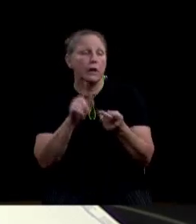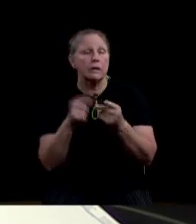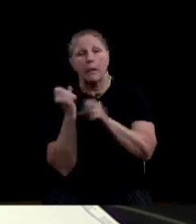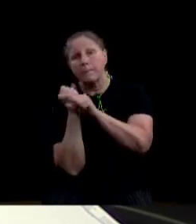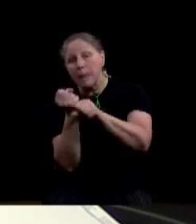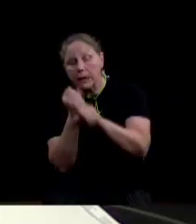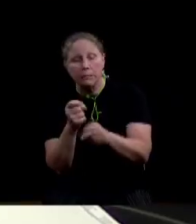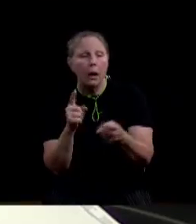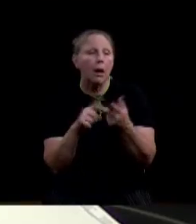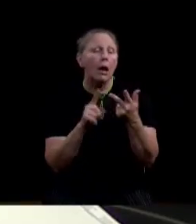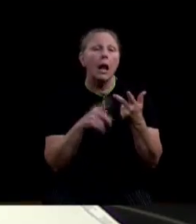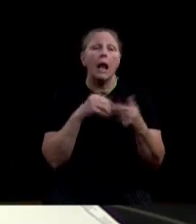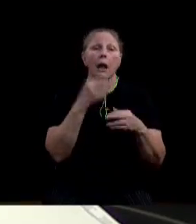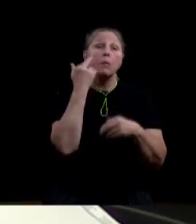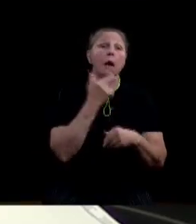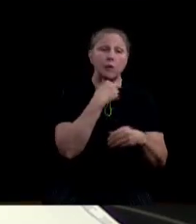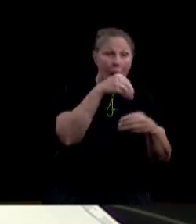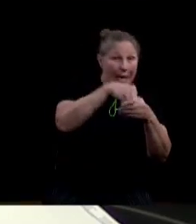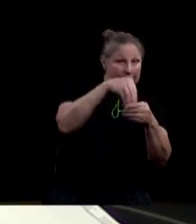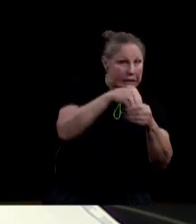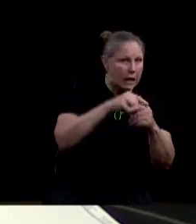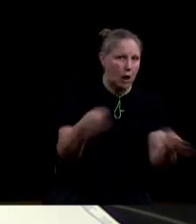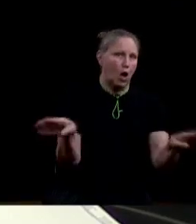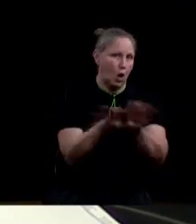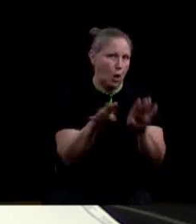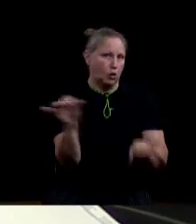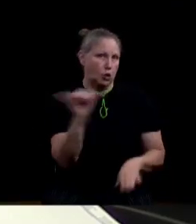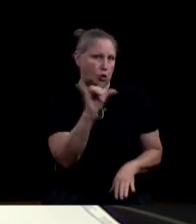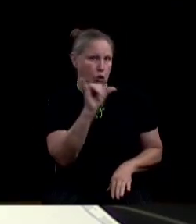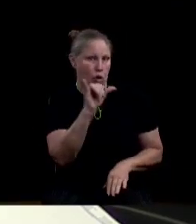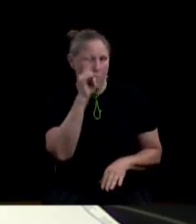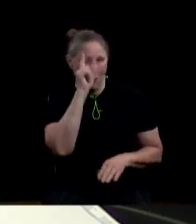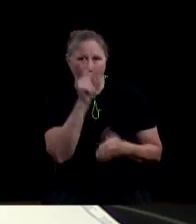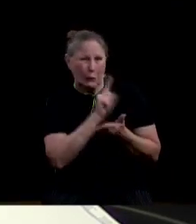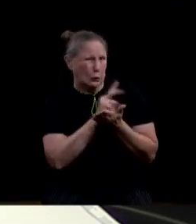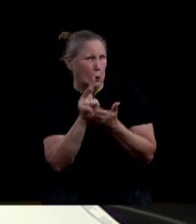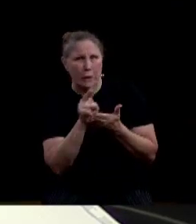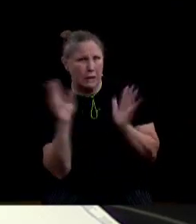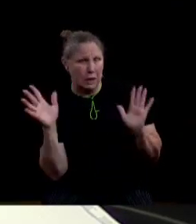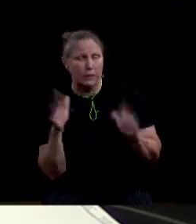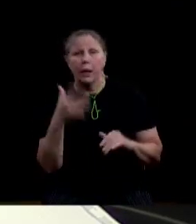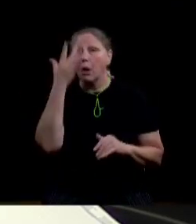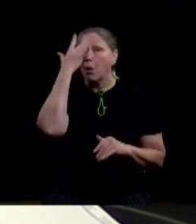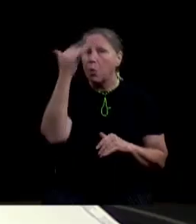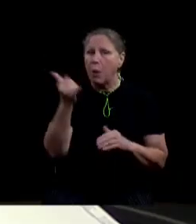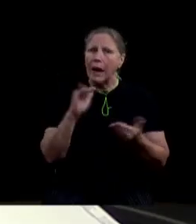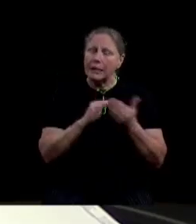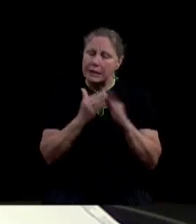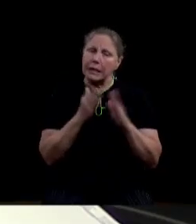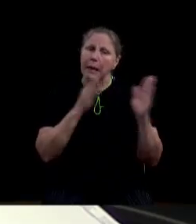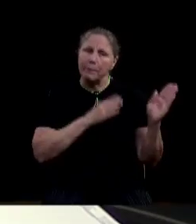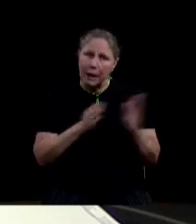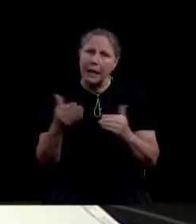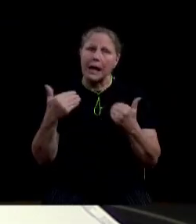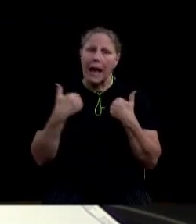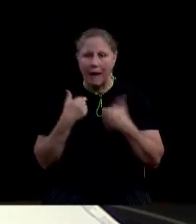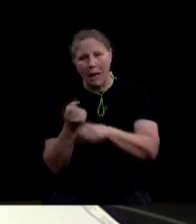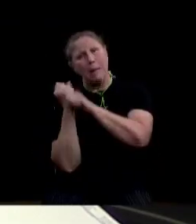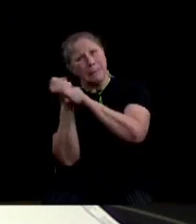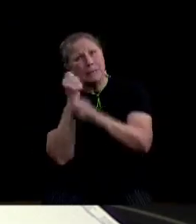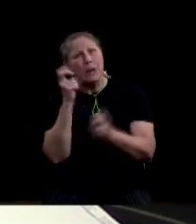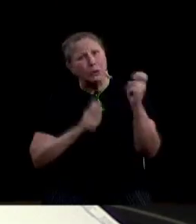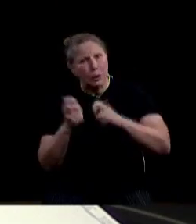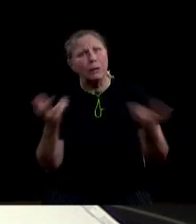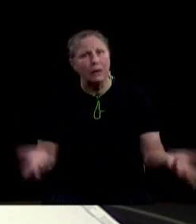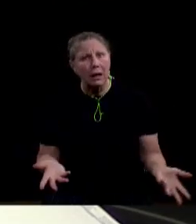down for a couple of weeks. Why is the city planning on hosting a Little League tournament? This has pushed little leagues